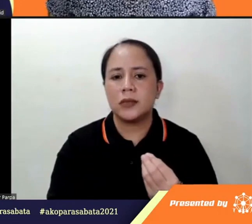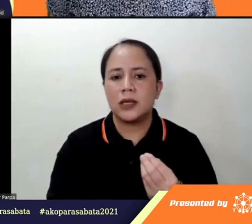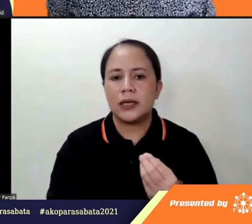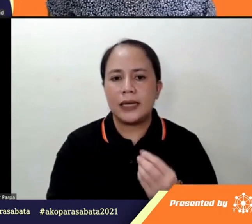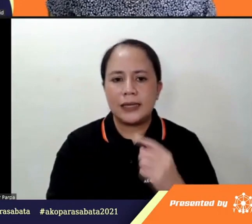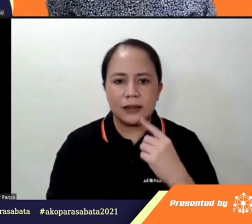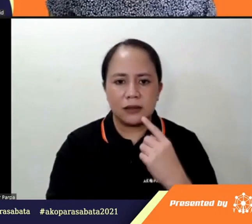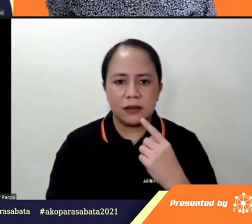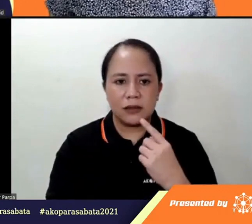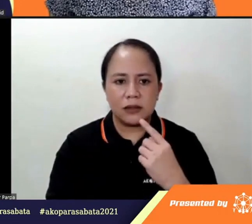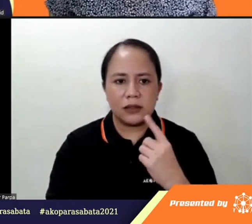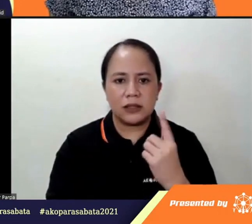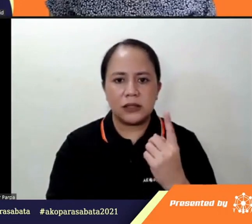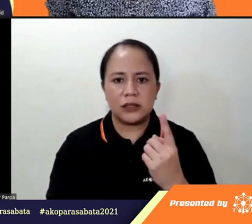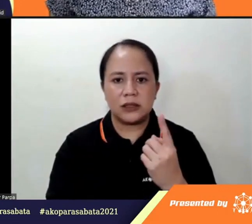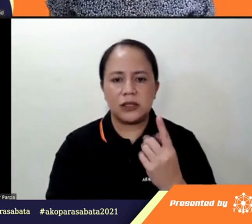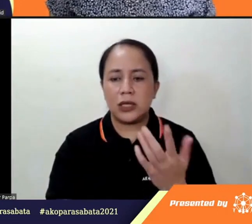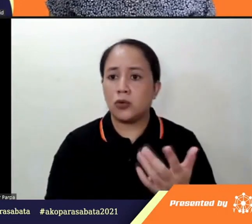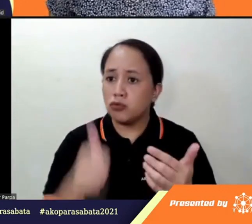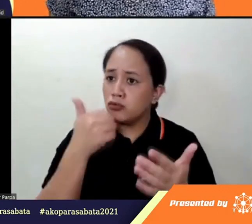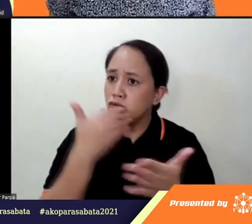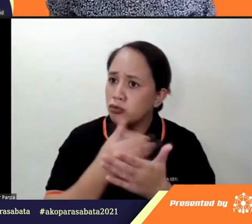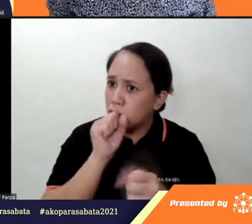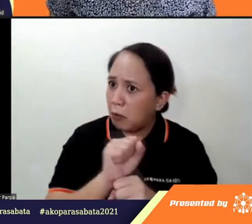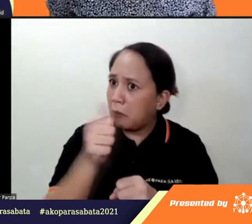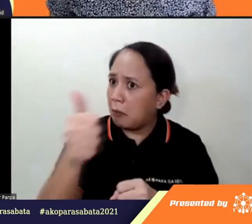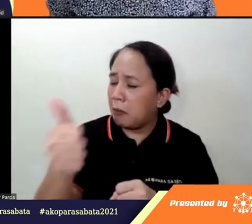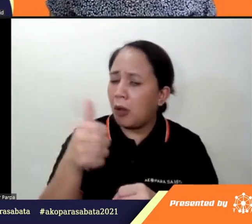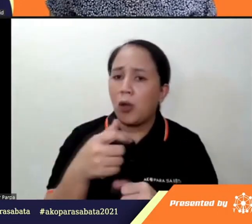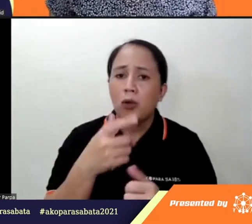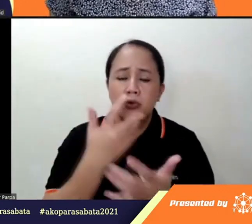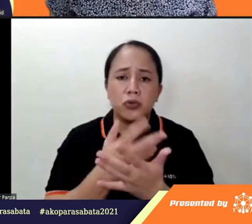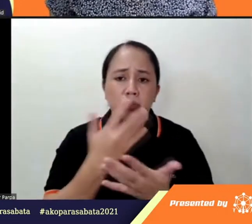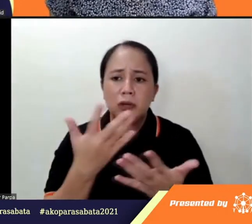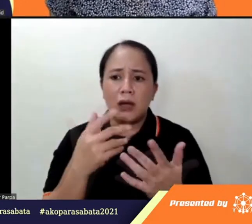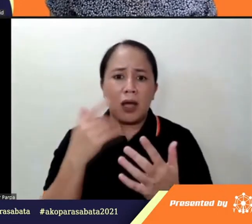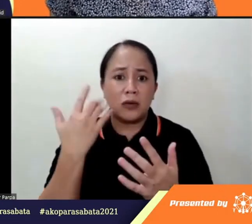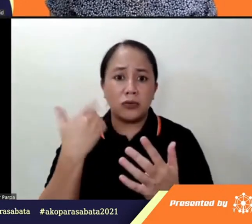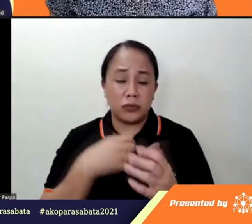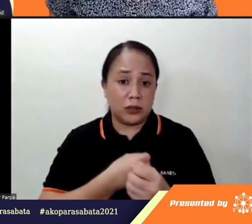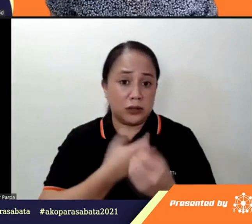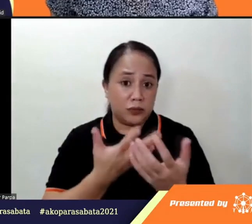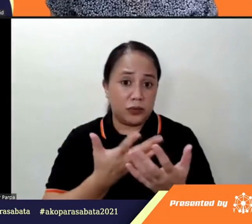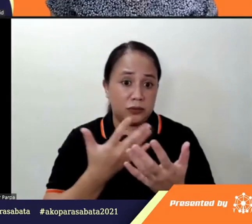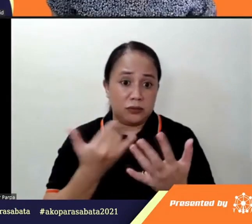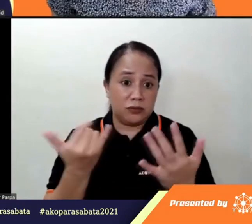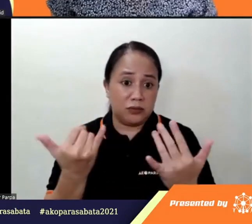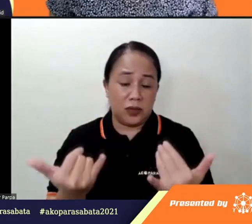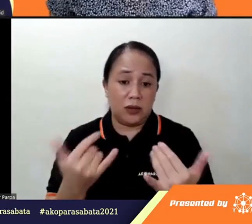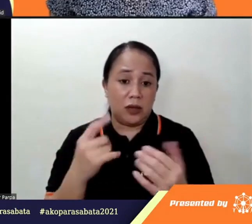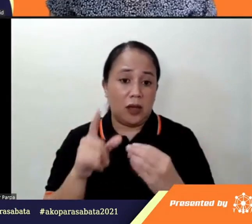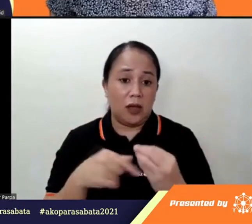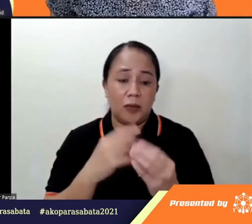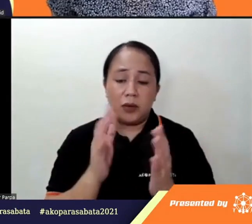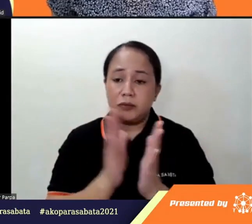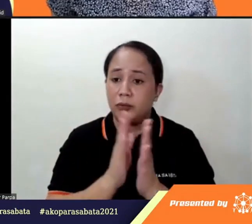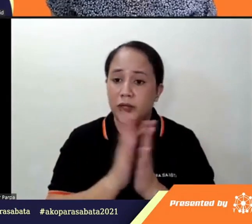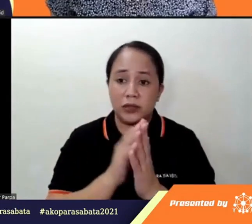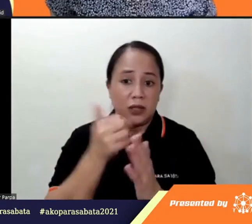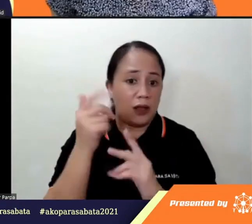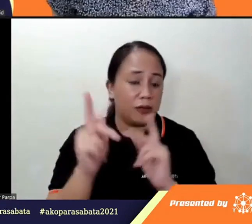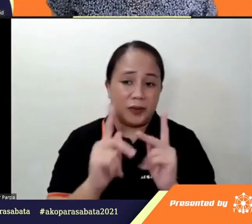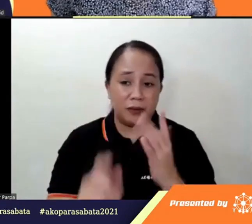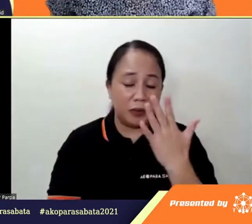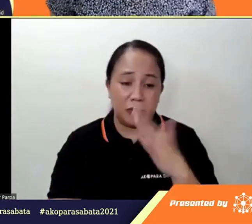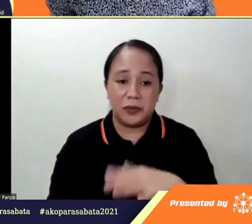saying na good job or you did well. I'm not sure why we're not as effusive as a culture about praising other people.